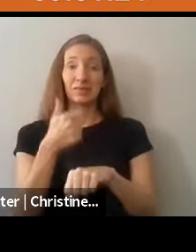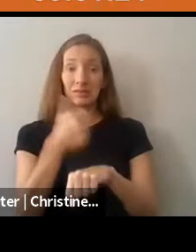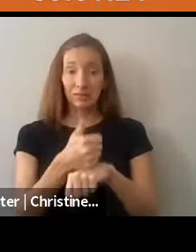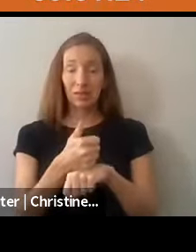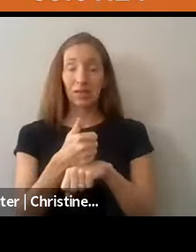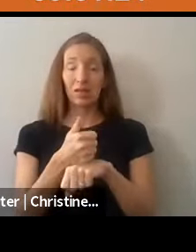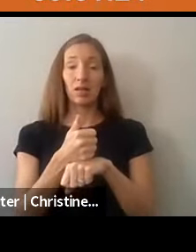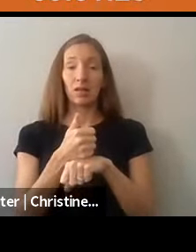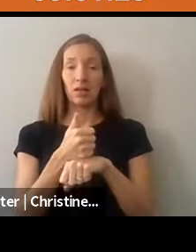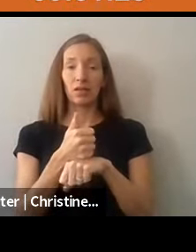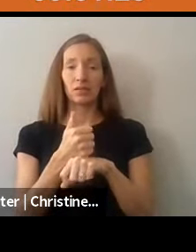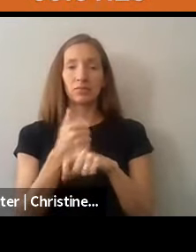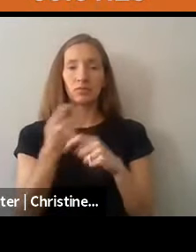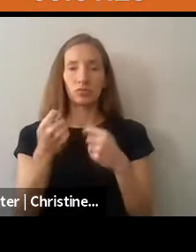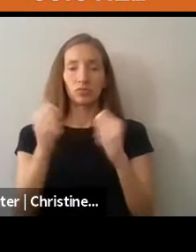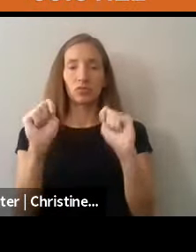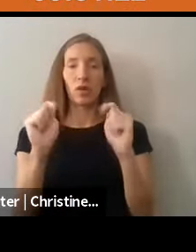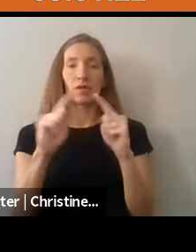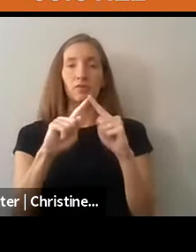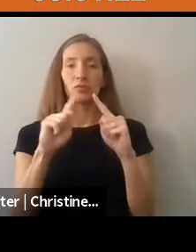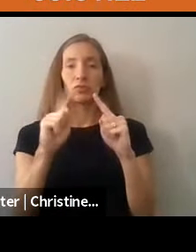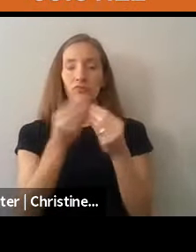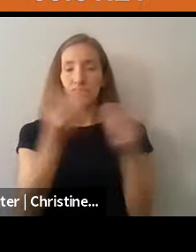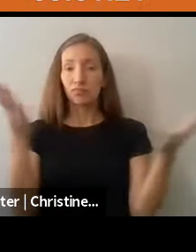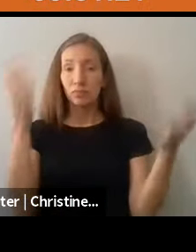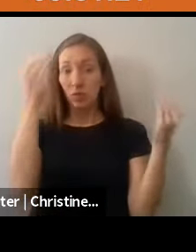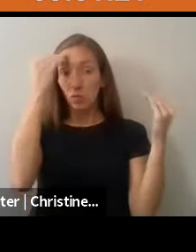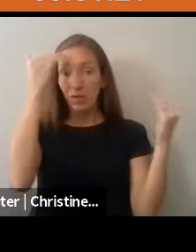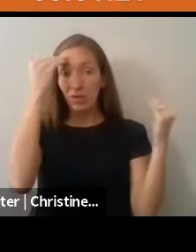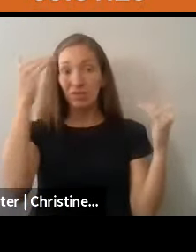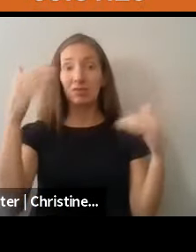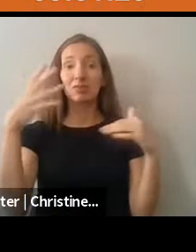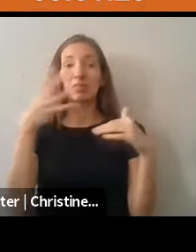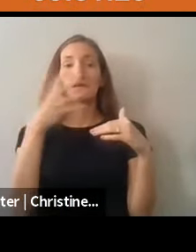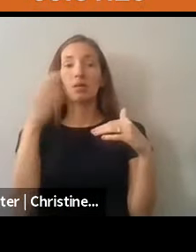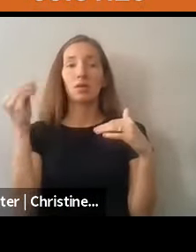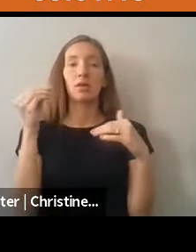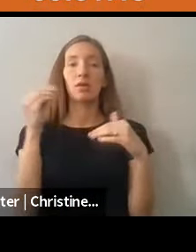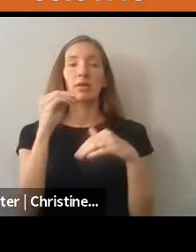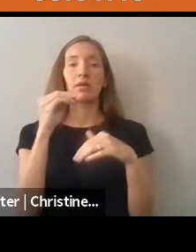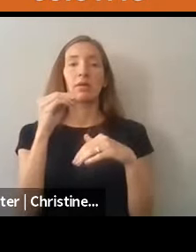raise awareness, support survivors, shift social norms and policies to prevent